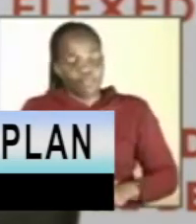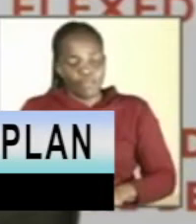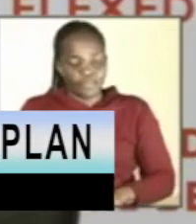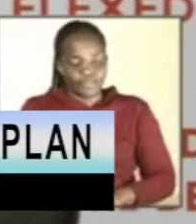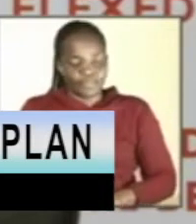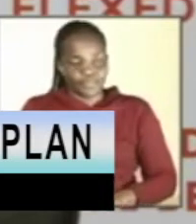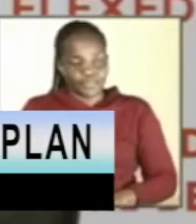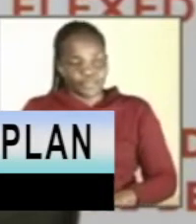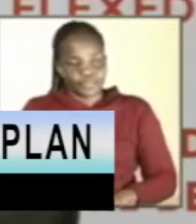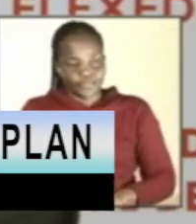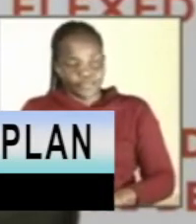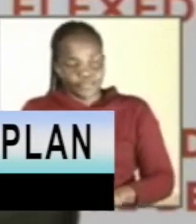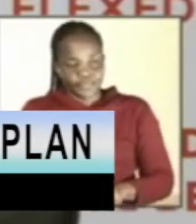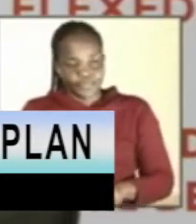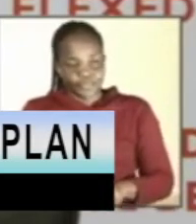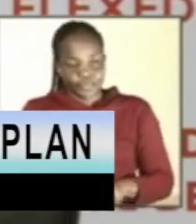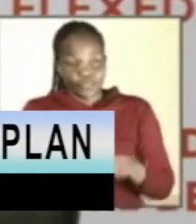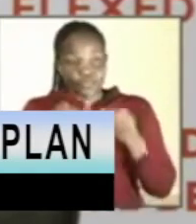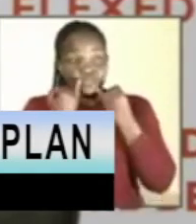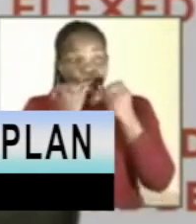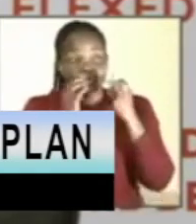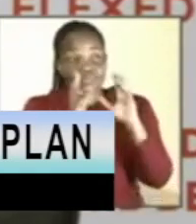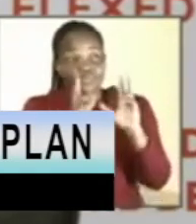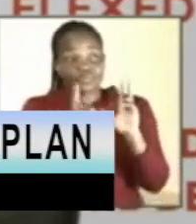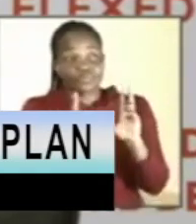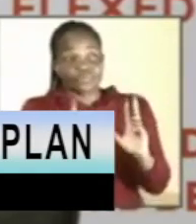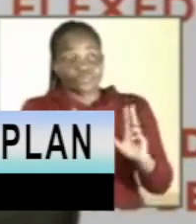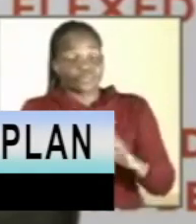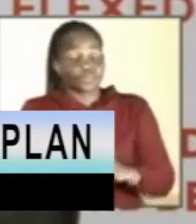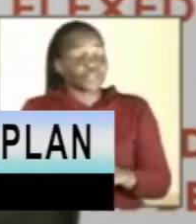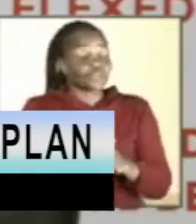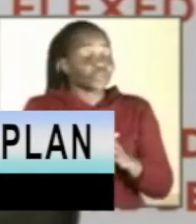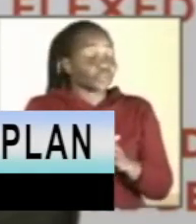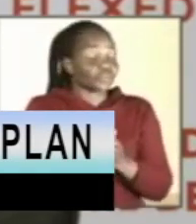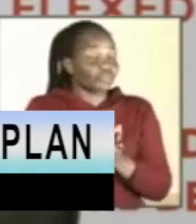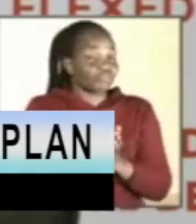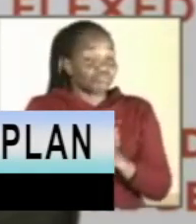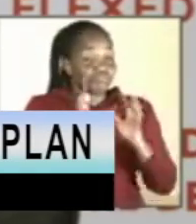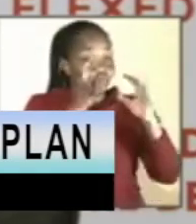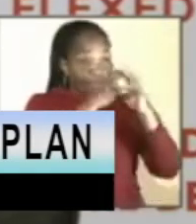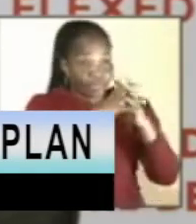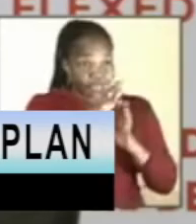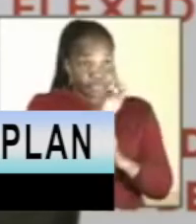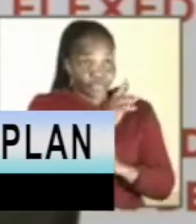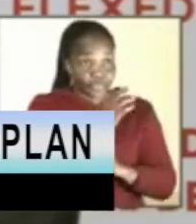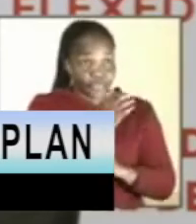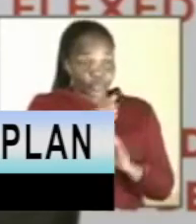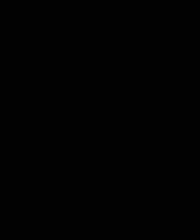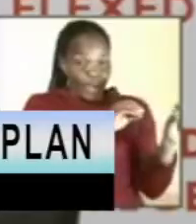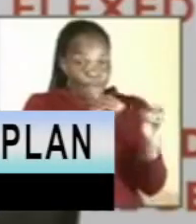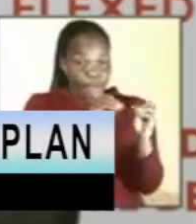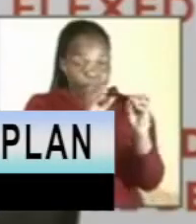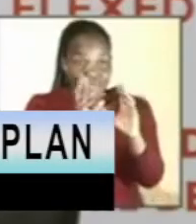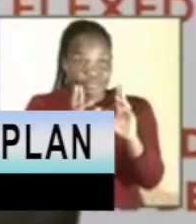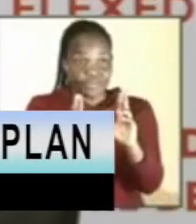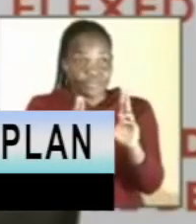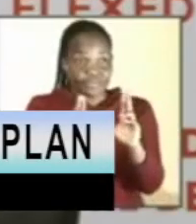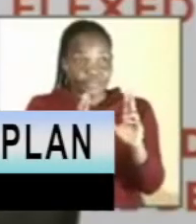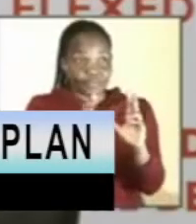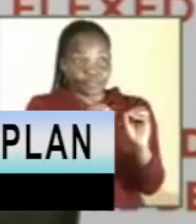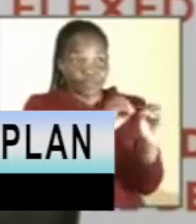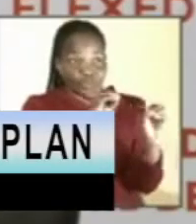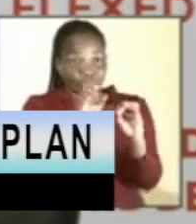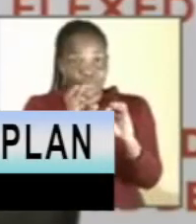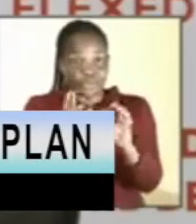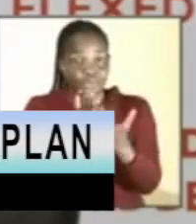to forget, so that the viewers also be aware, that within Khomas Region, we have relocated those